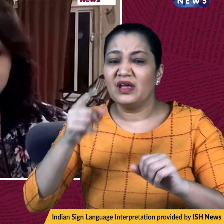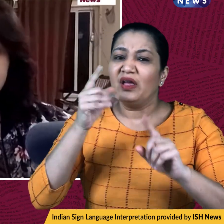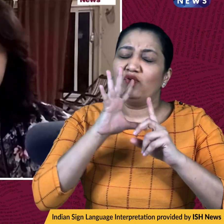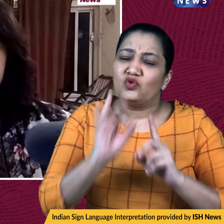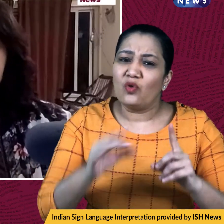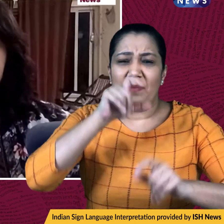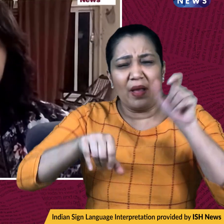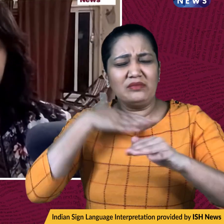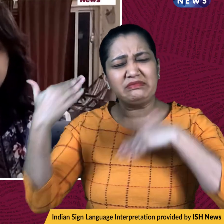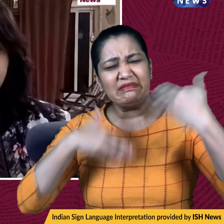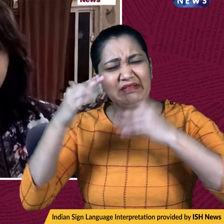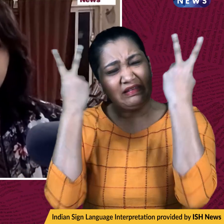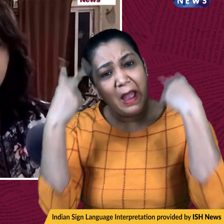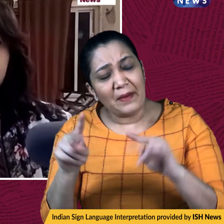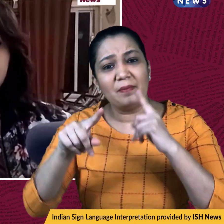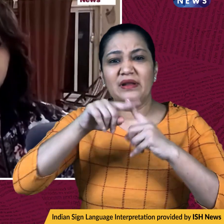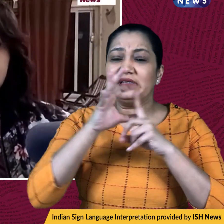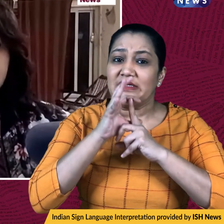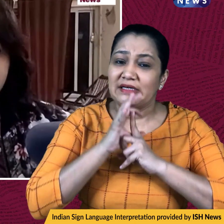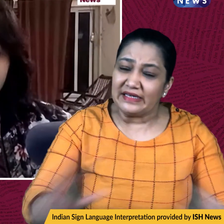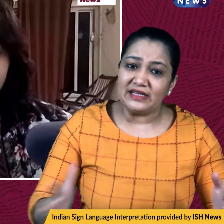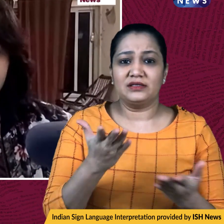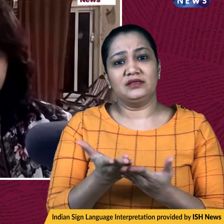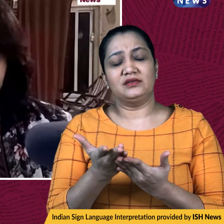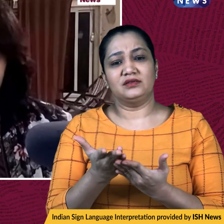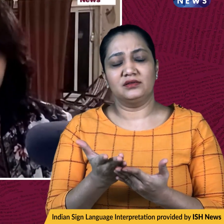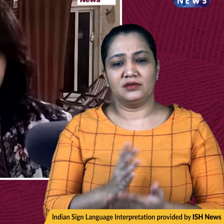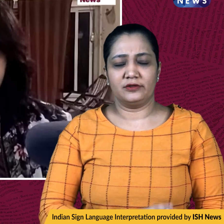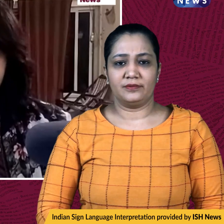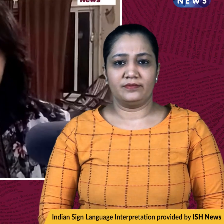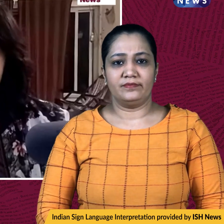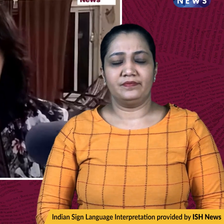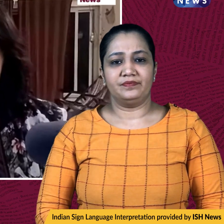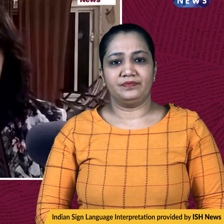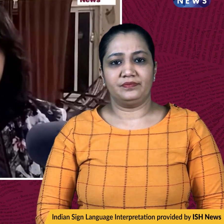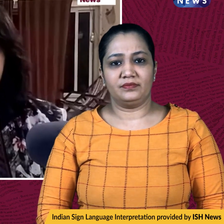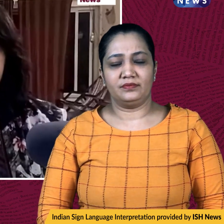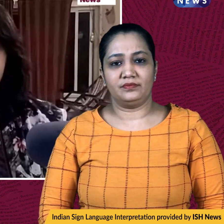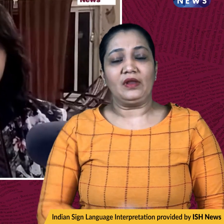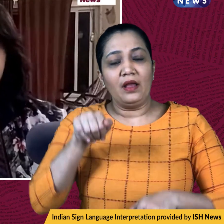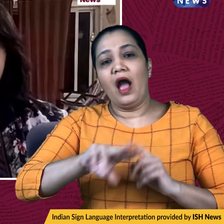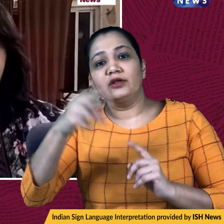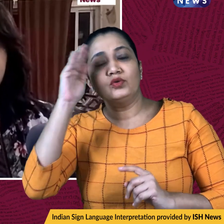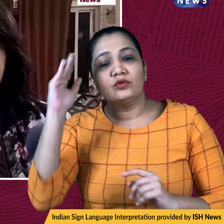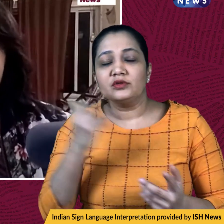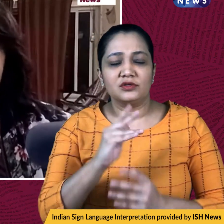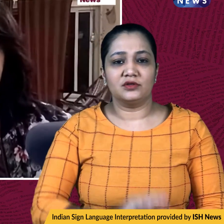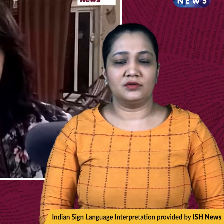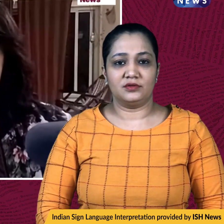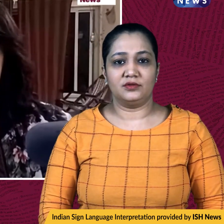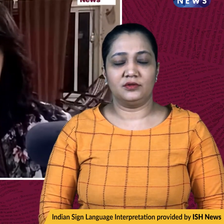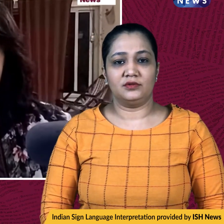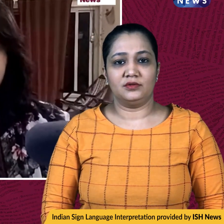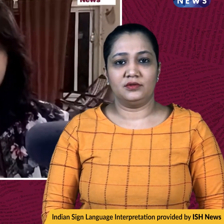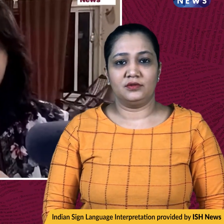of casualties. It would be horrific. It will be terrible," end quote. And also, there's news that's coming today